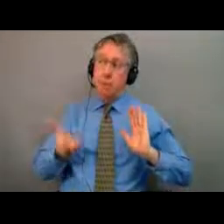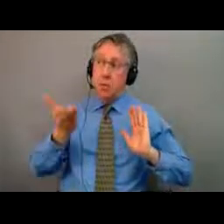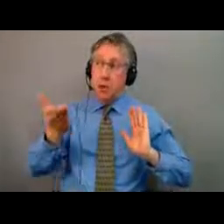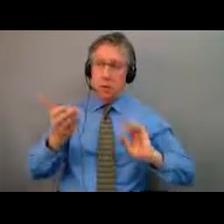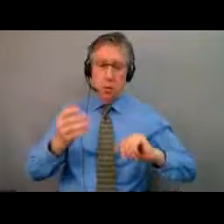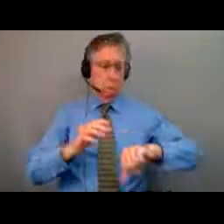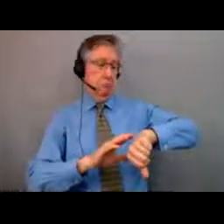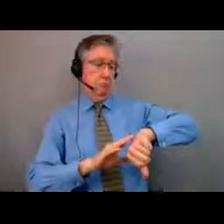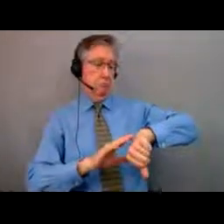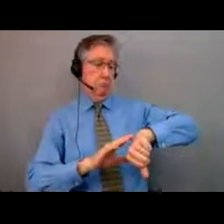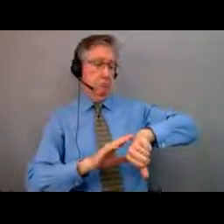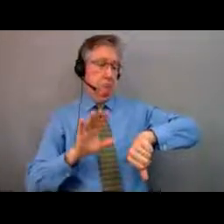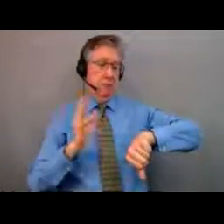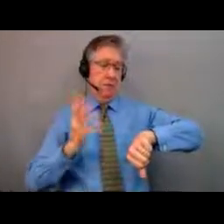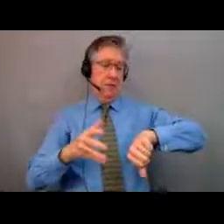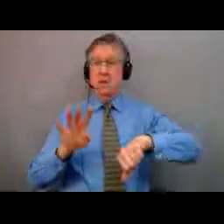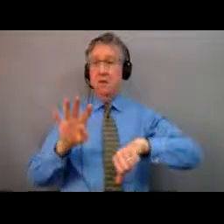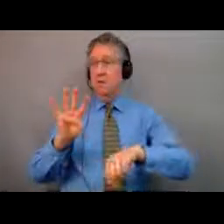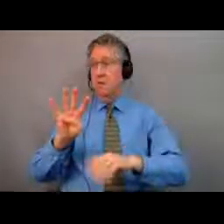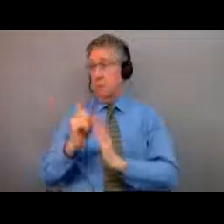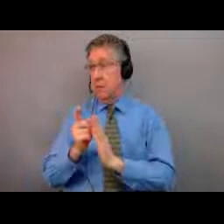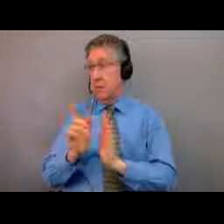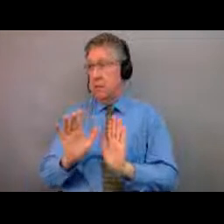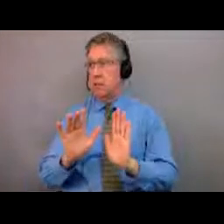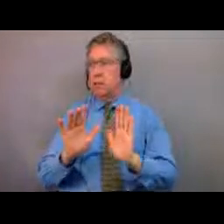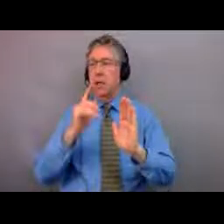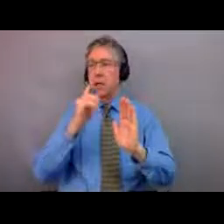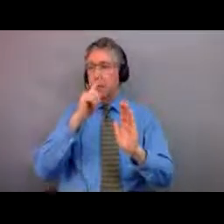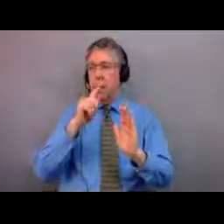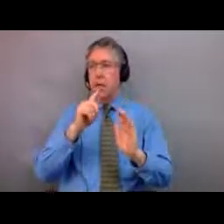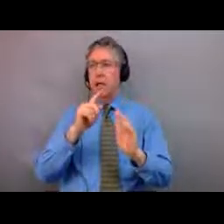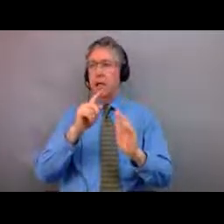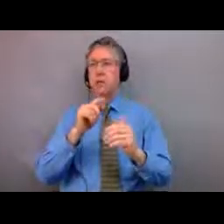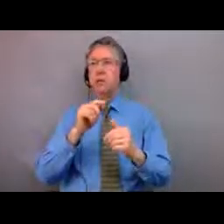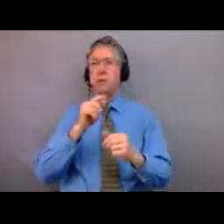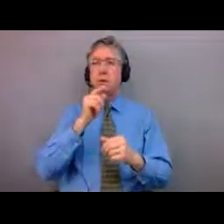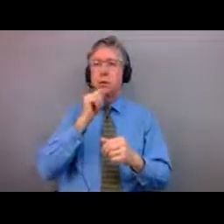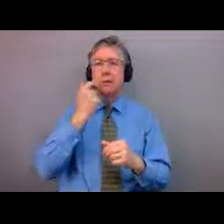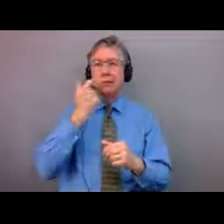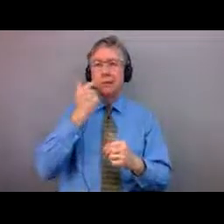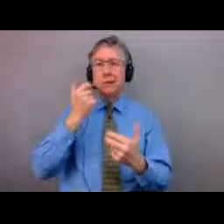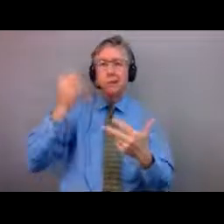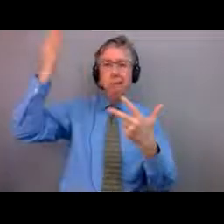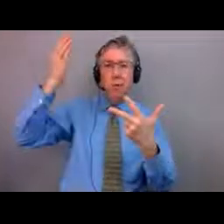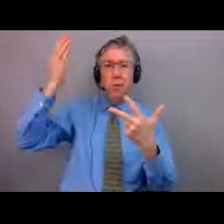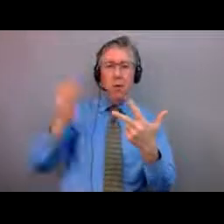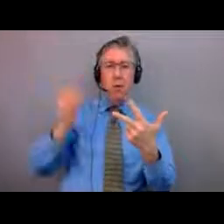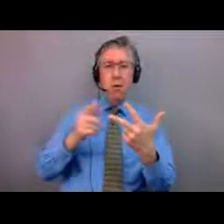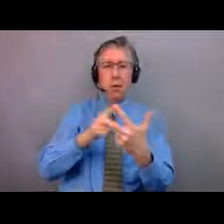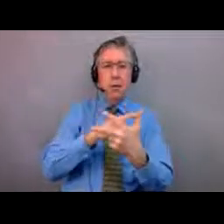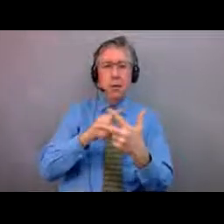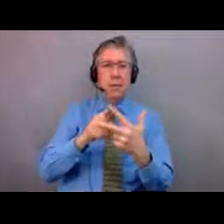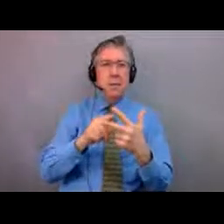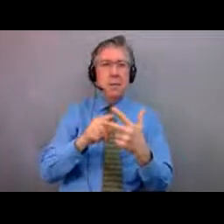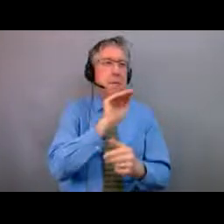4 minutes left in the time, I would like to turn it back to each of the speakers and ask them if there's one thing they